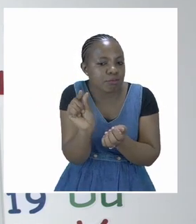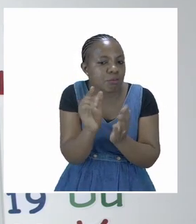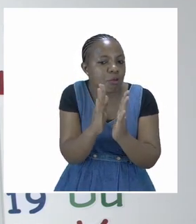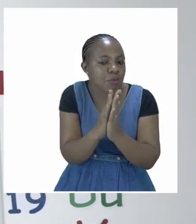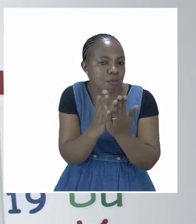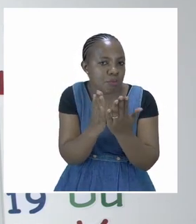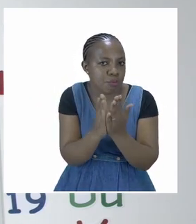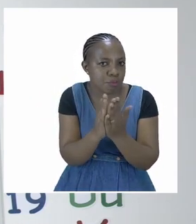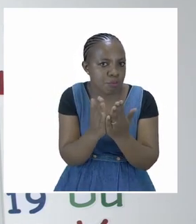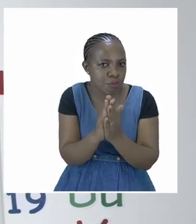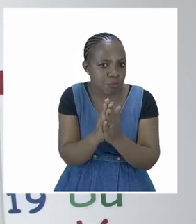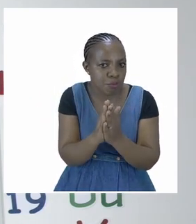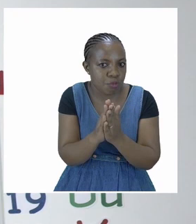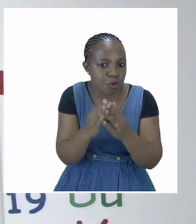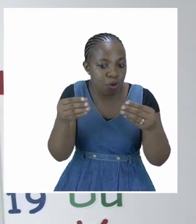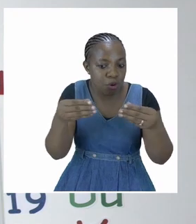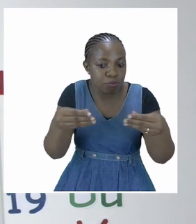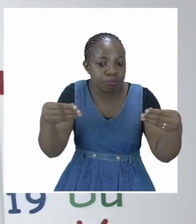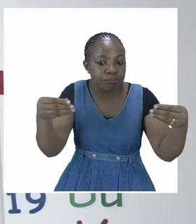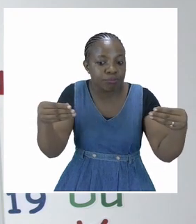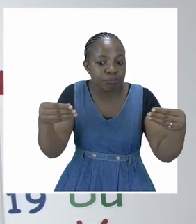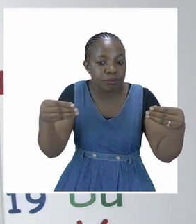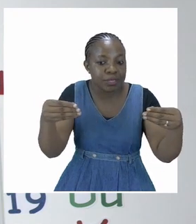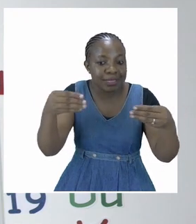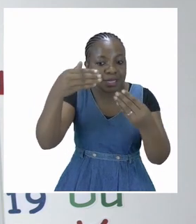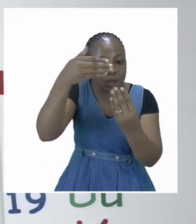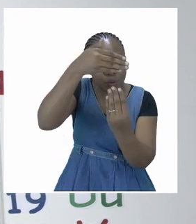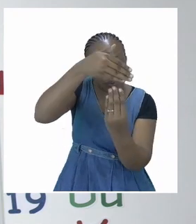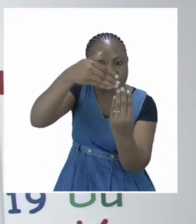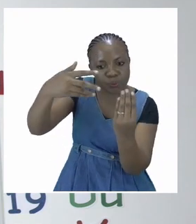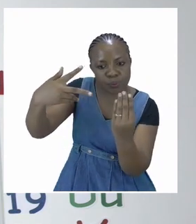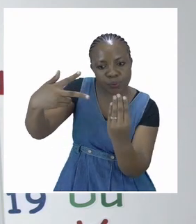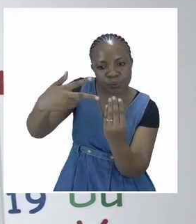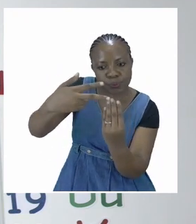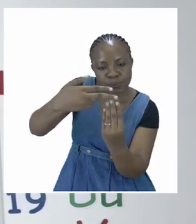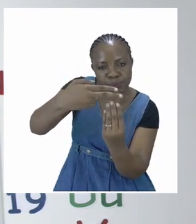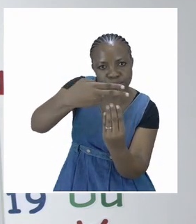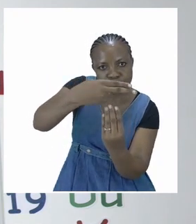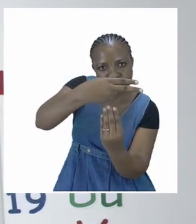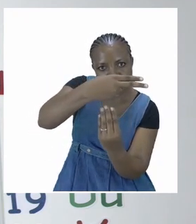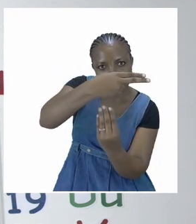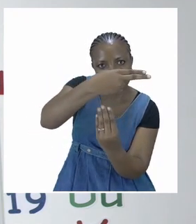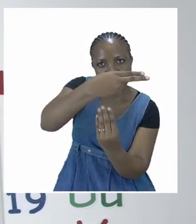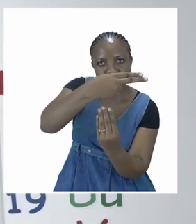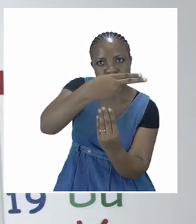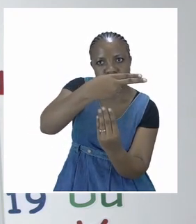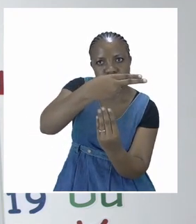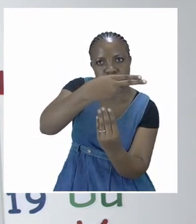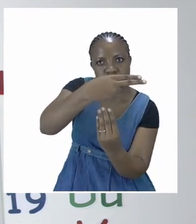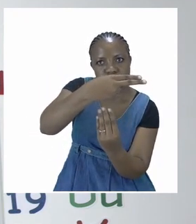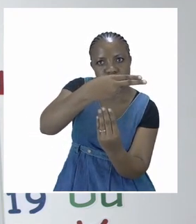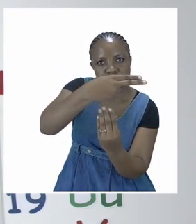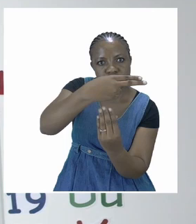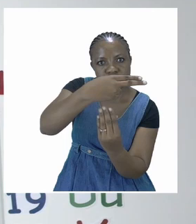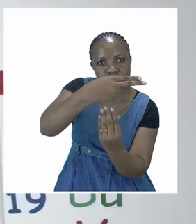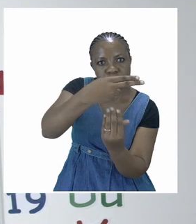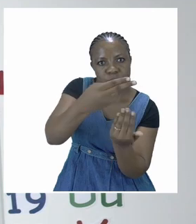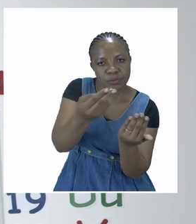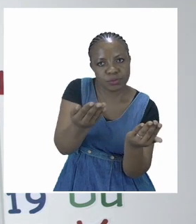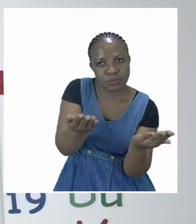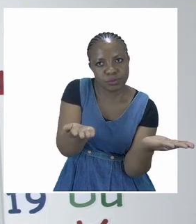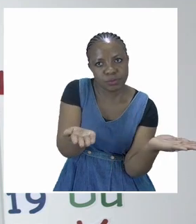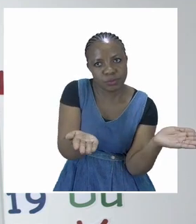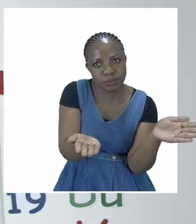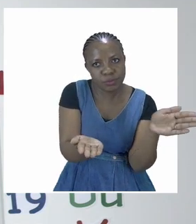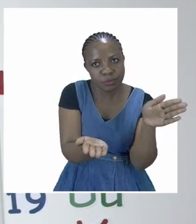booklet. Please cut the top of the lesson booklet with a pair of scissors and fold